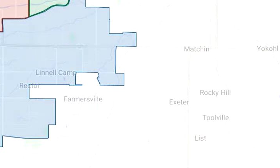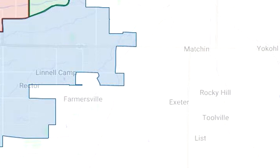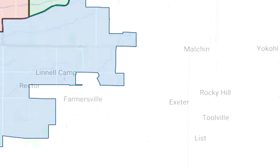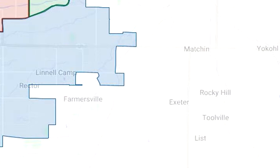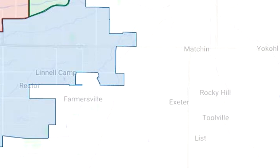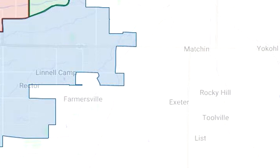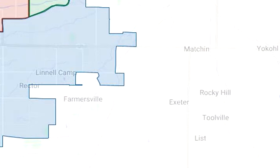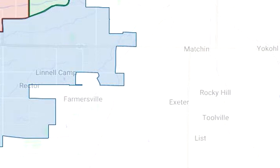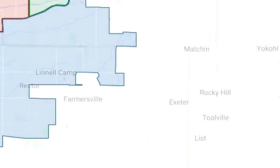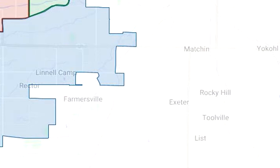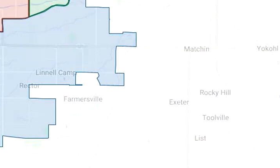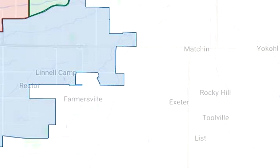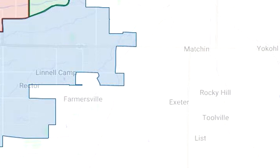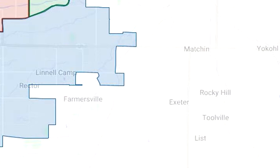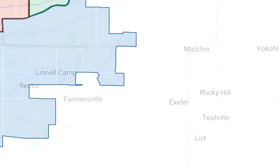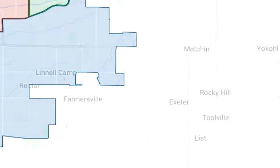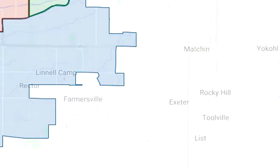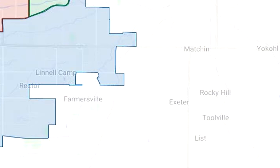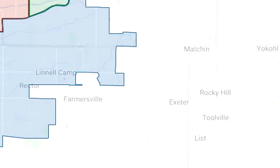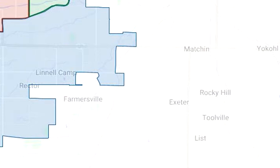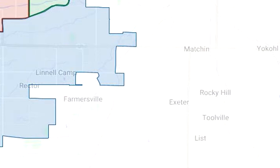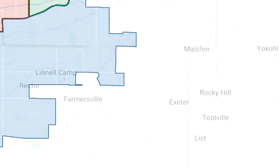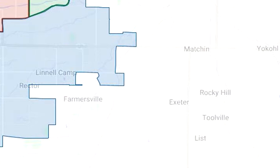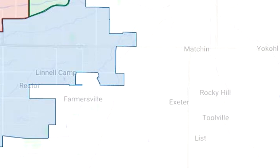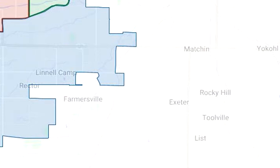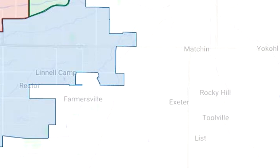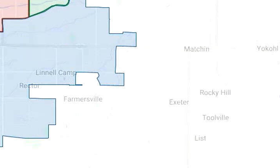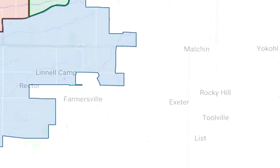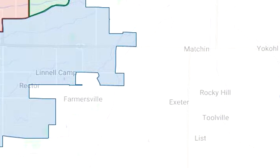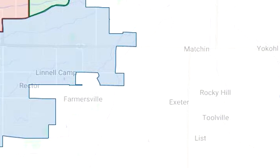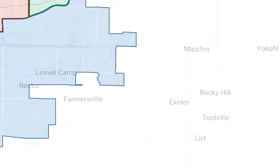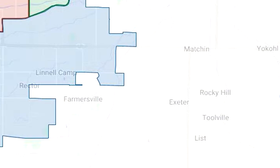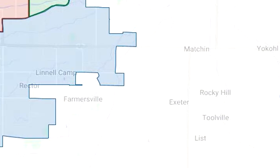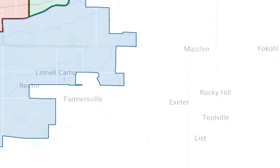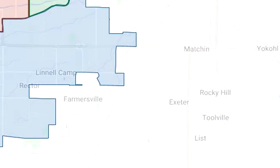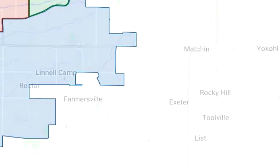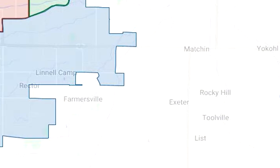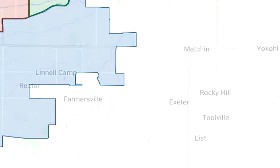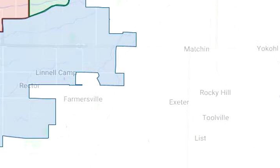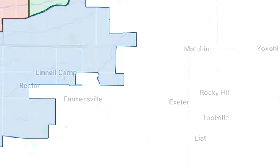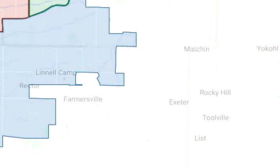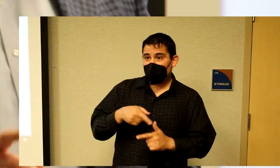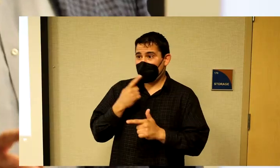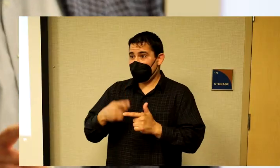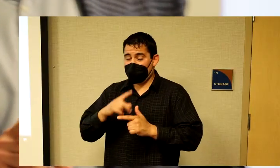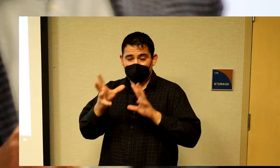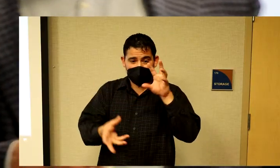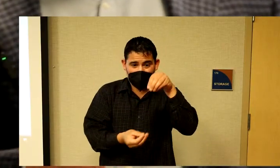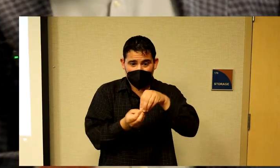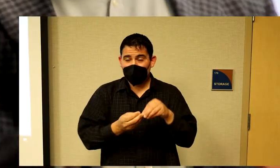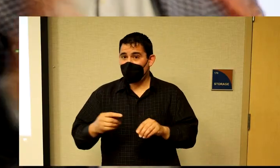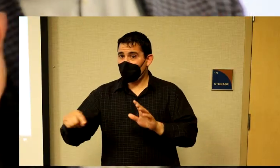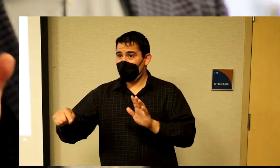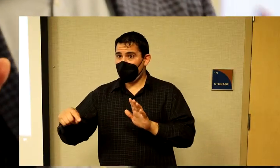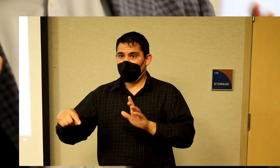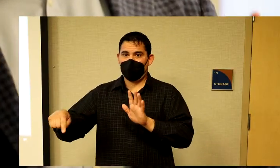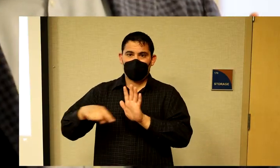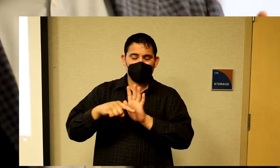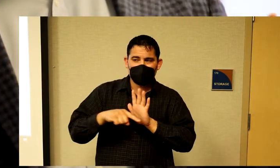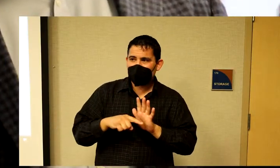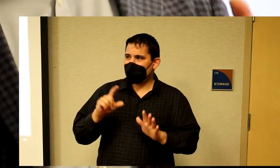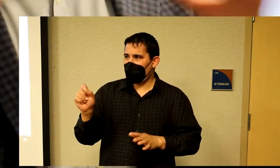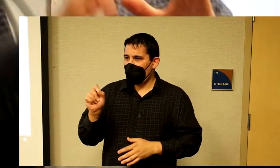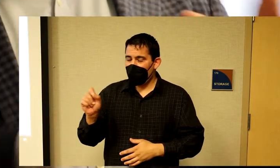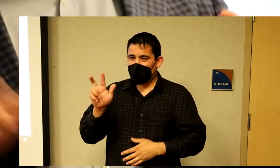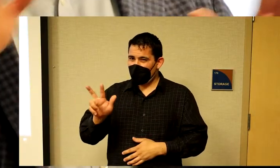positive 4.72. So- But then the 3 negatives add up to a negative 4.71. No, sir. So it's always going to be